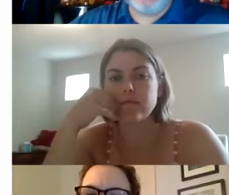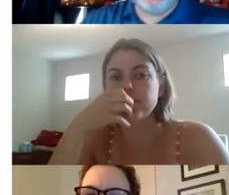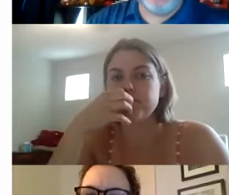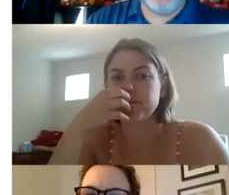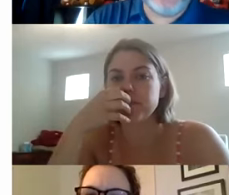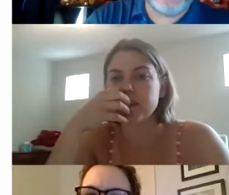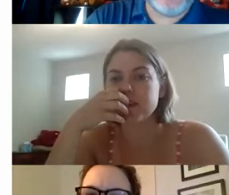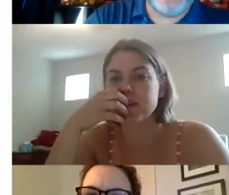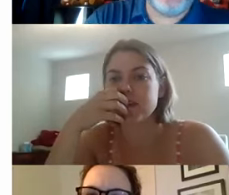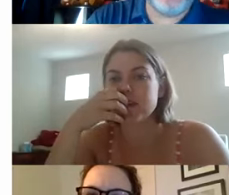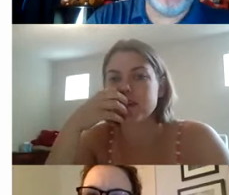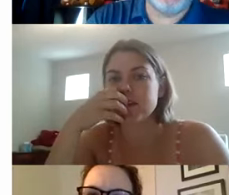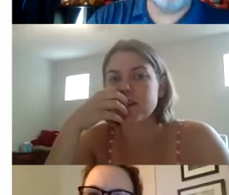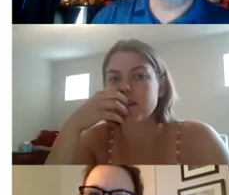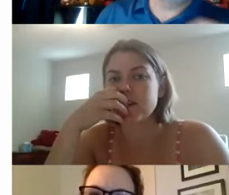Way back in the chemistry lecture.